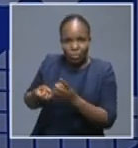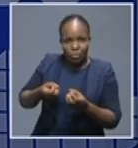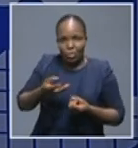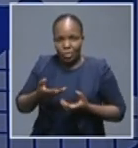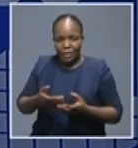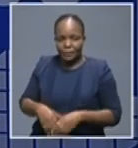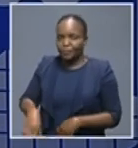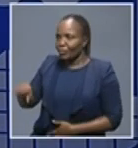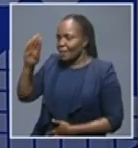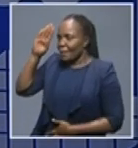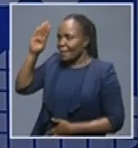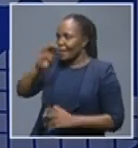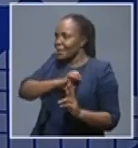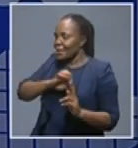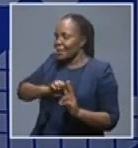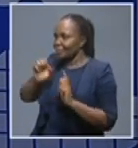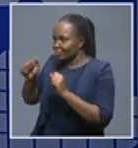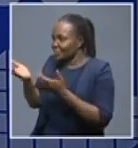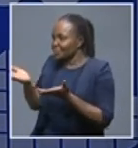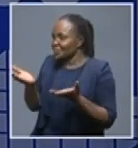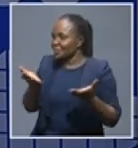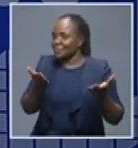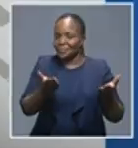High Commissioner, good evening and welcome.